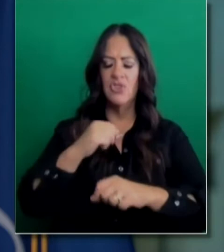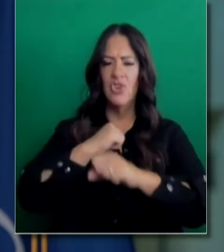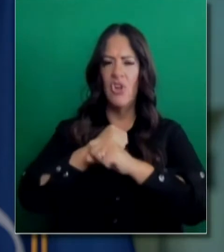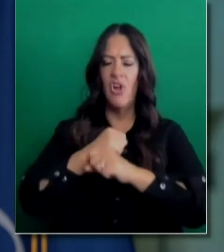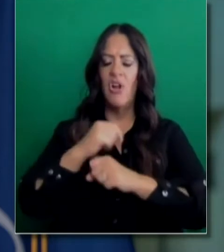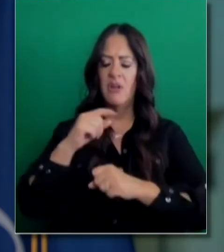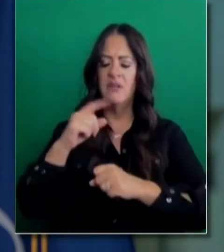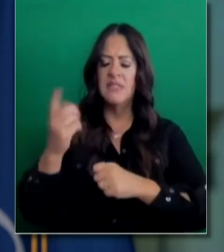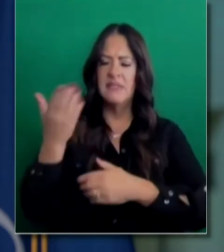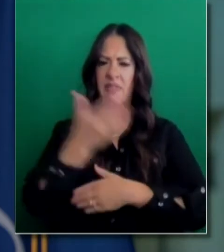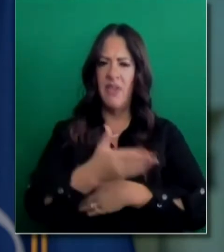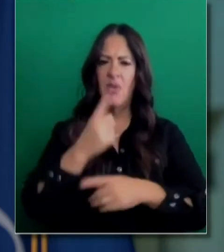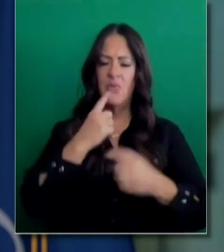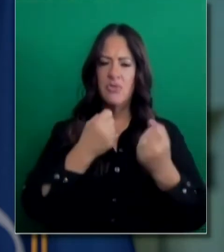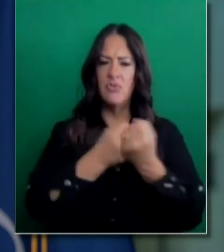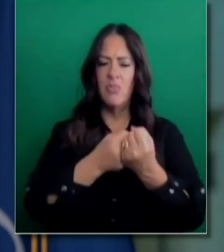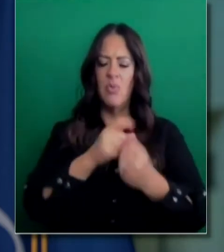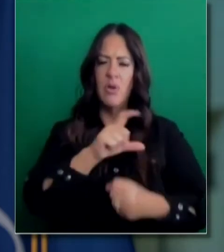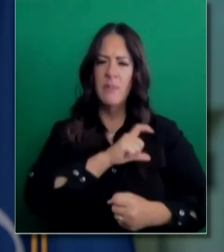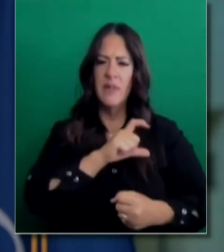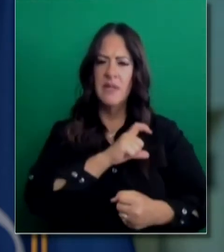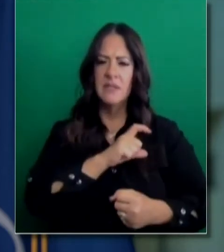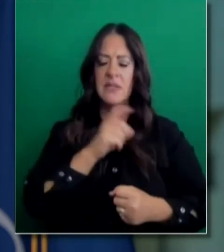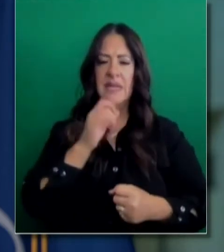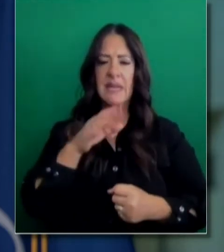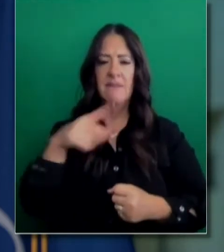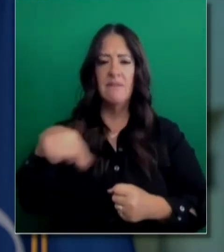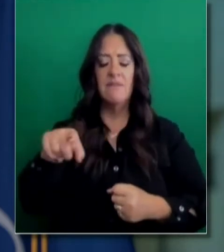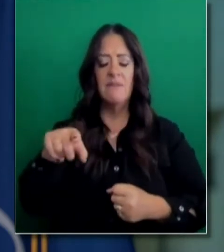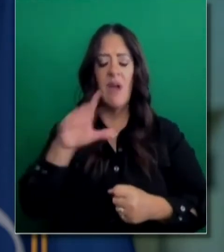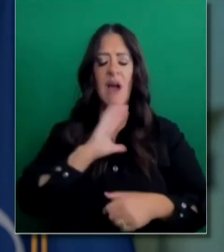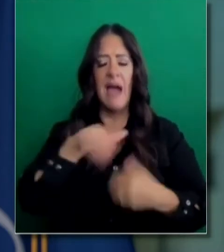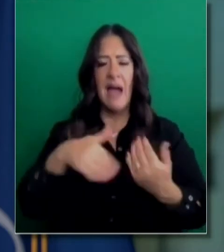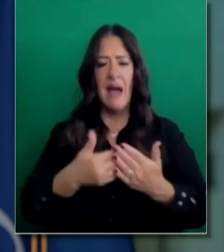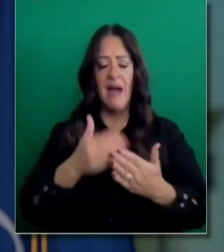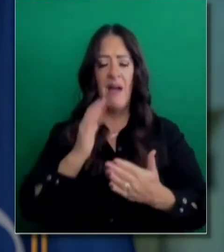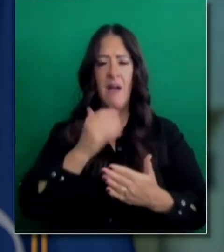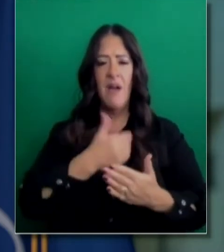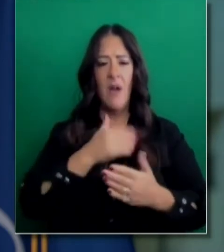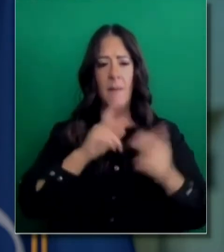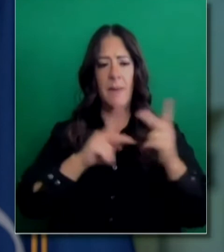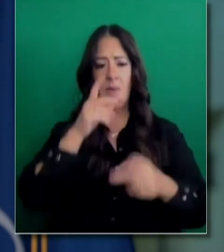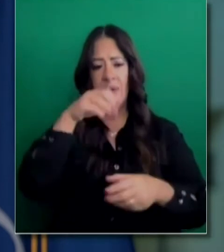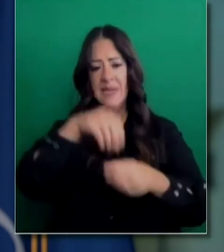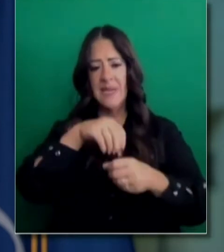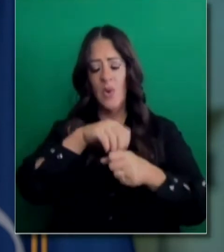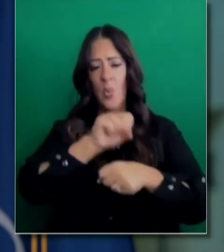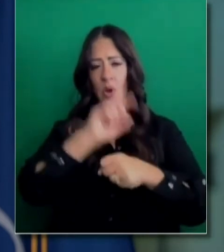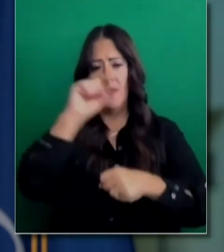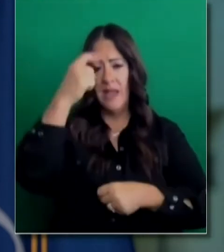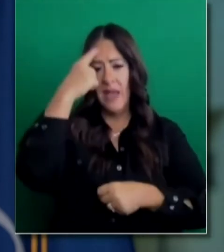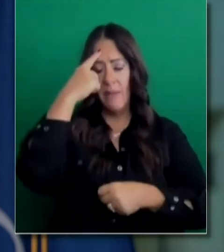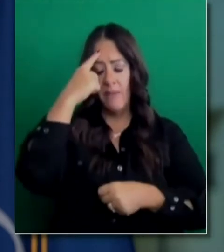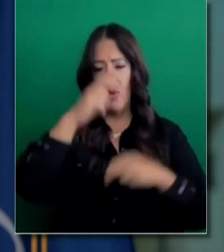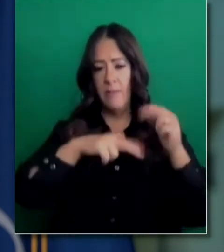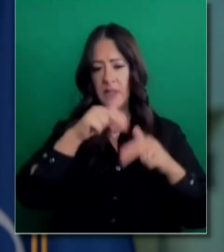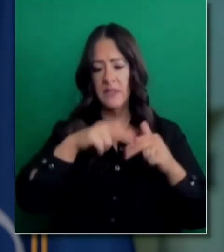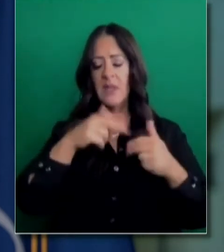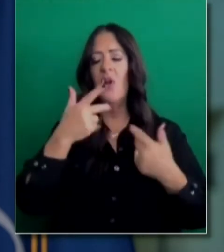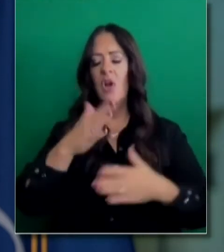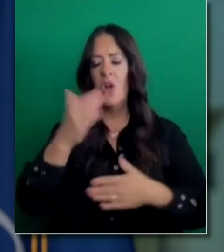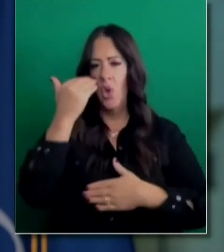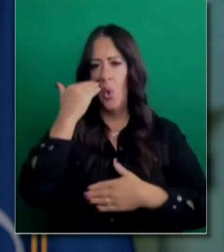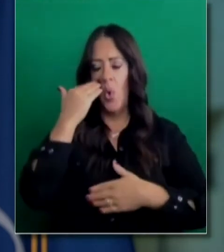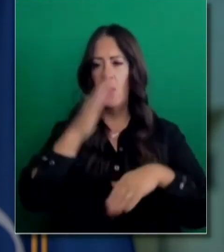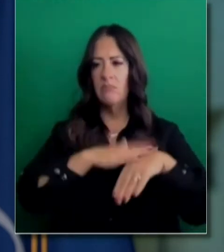on, I think, a high alert in terms of just making sure that everybody is safe and protected. People's free speech